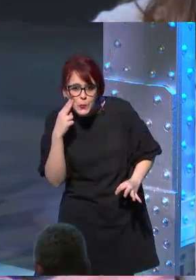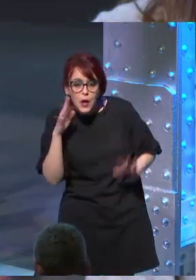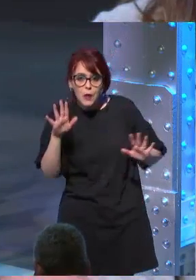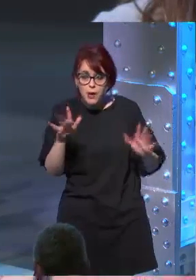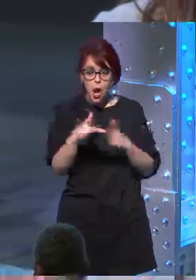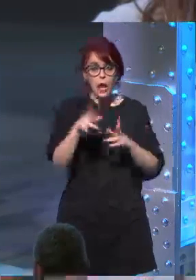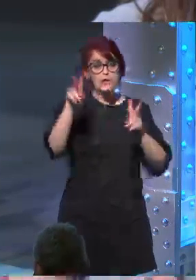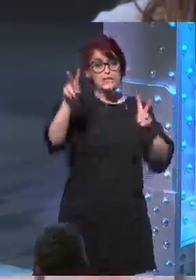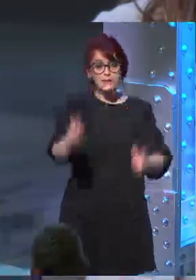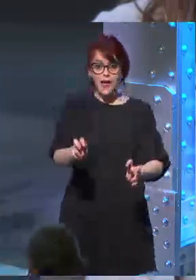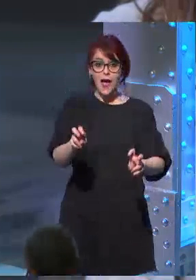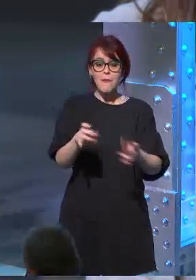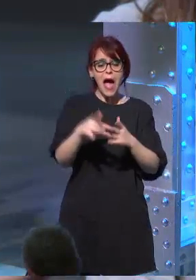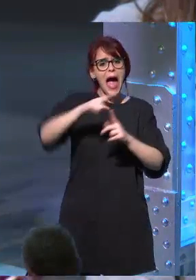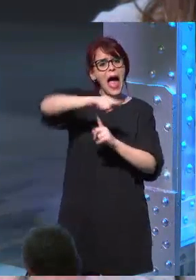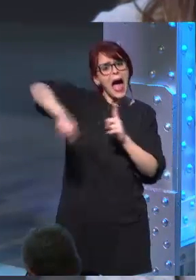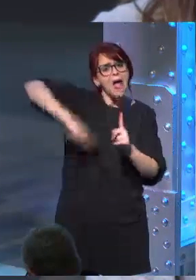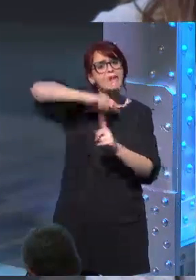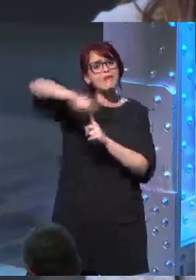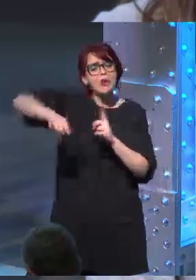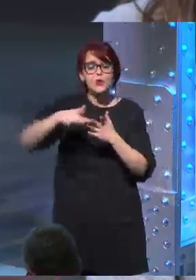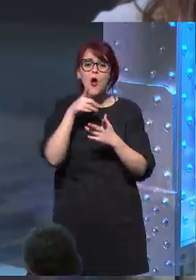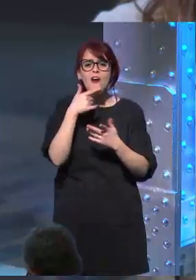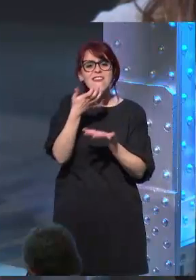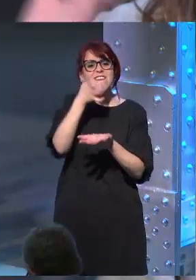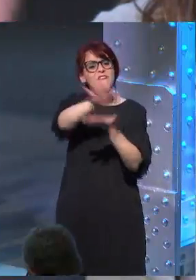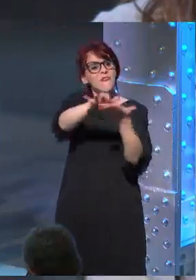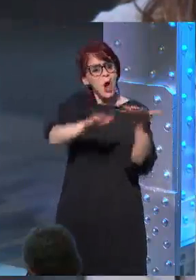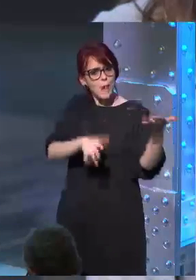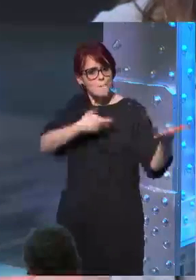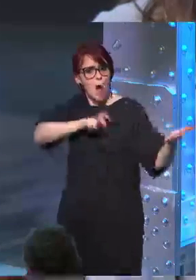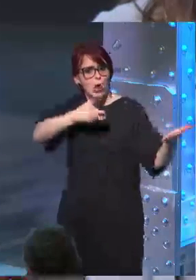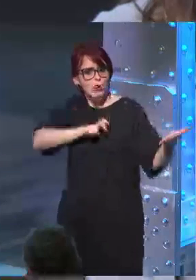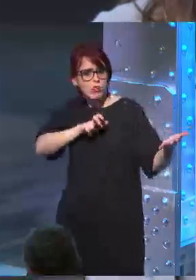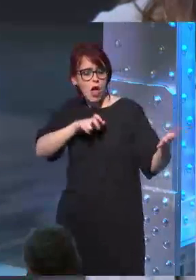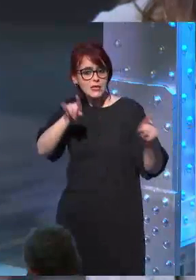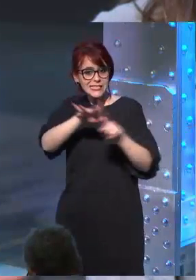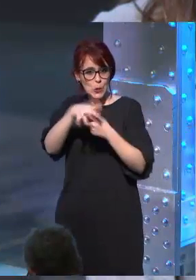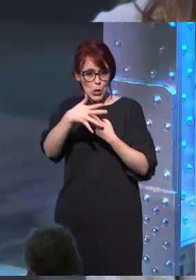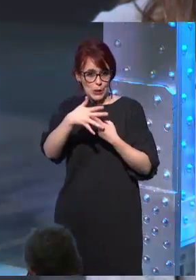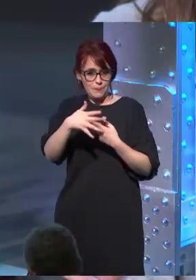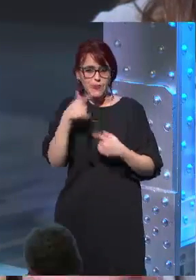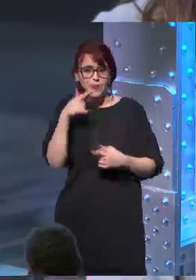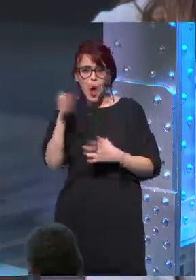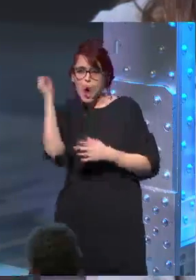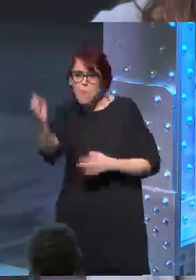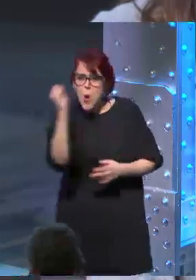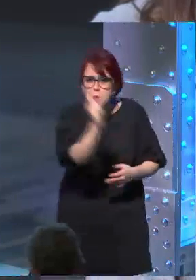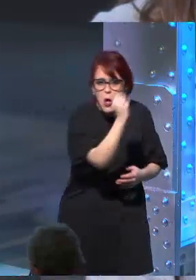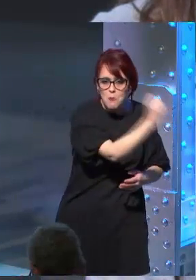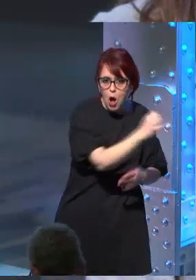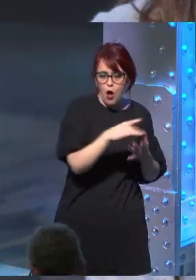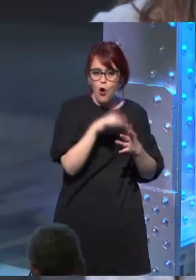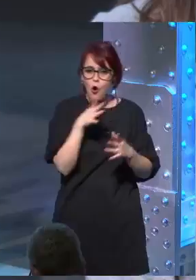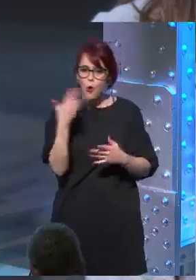the internet, but giving it a proper dimension. Every year we have a crime report